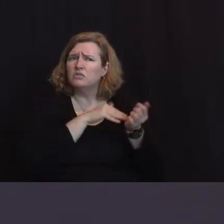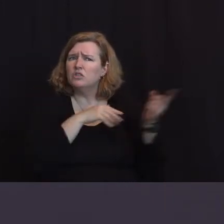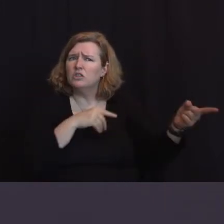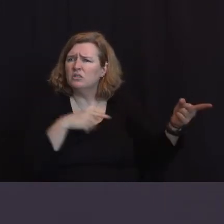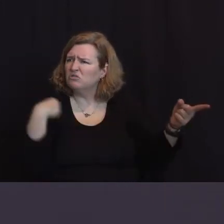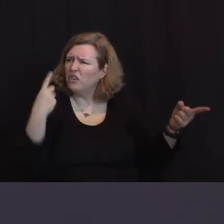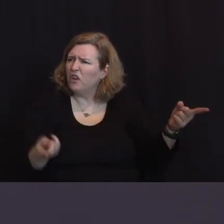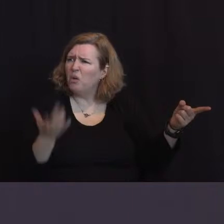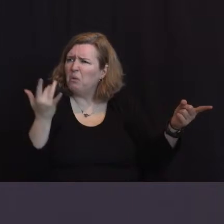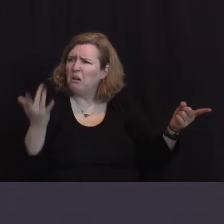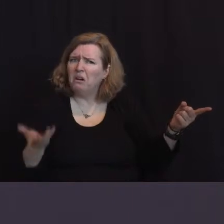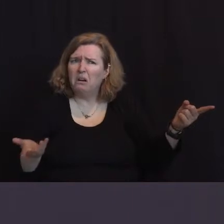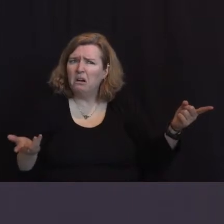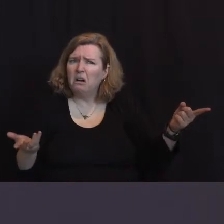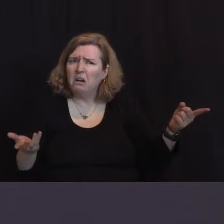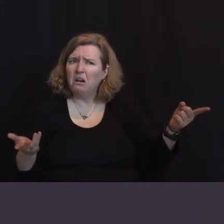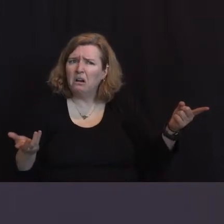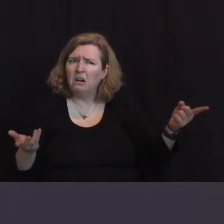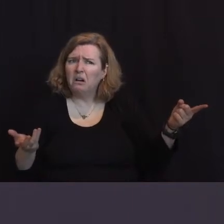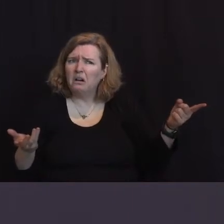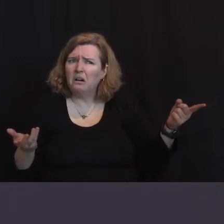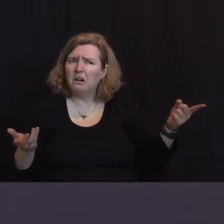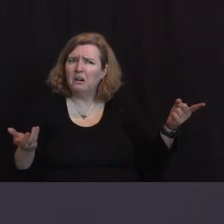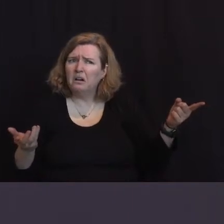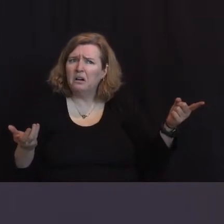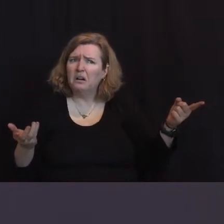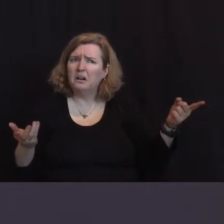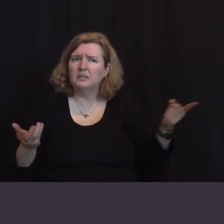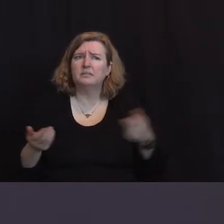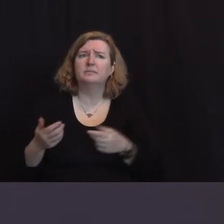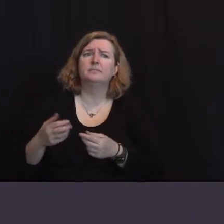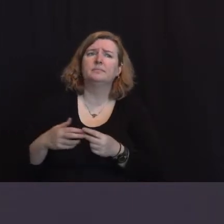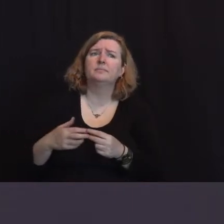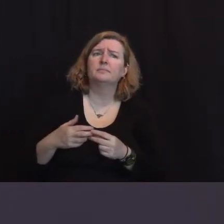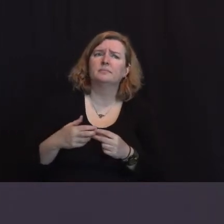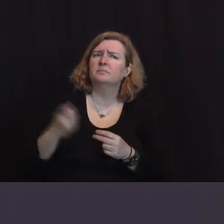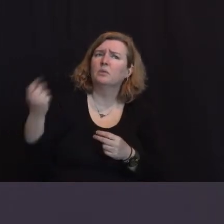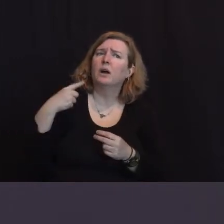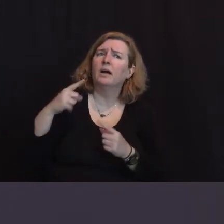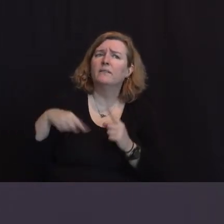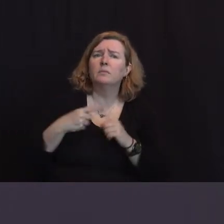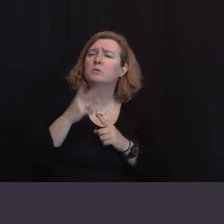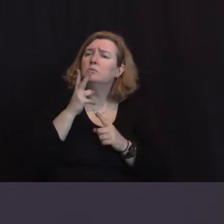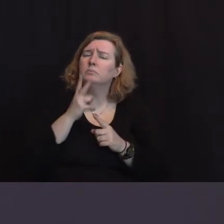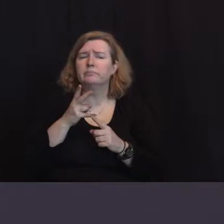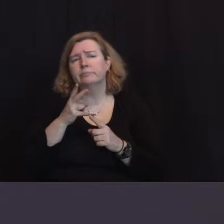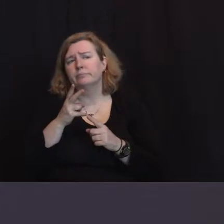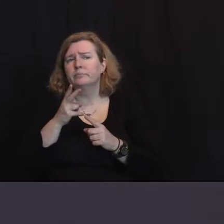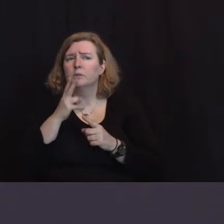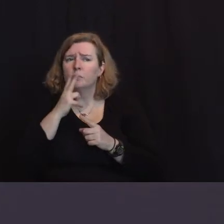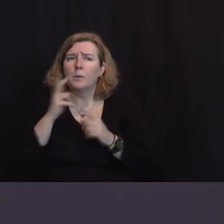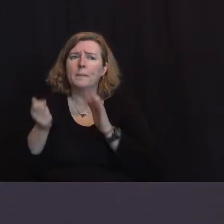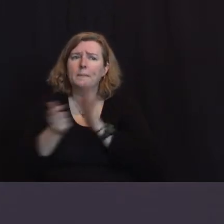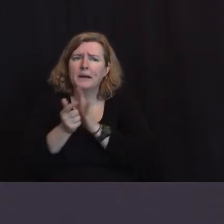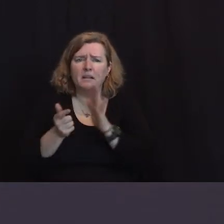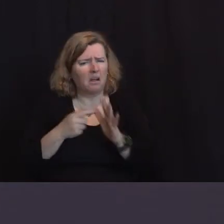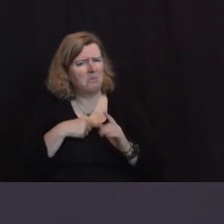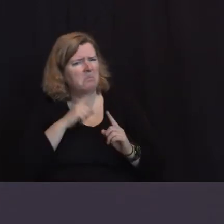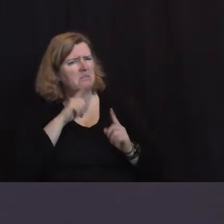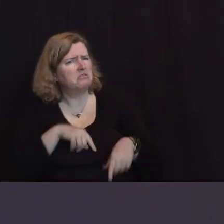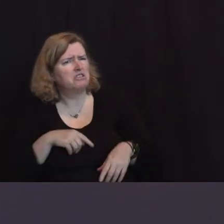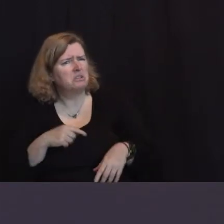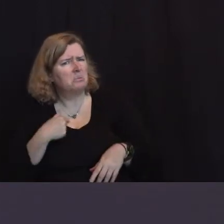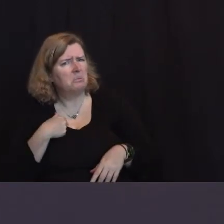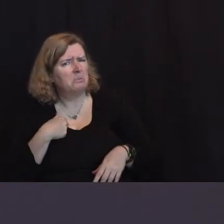I don't think I was asked about the smoking ban on Monday, and I don't think I answered it, right? Did you ask it? Yeah, someone else did. I forgot to